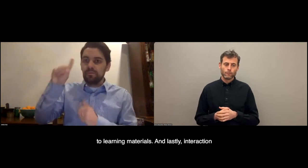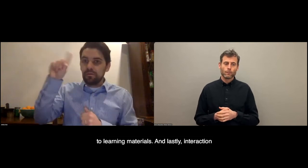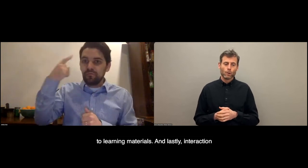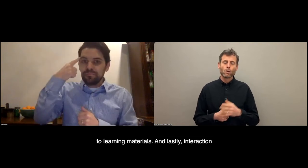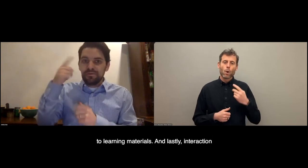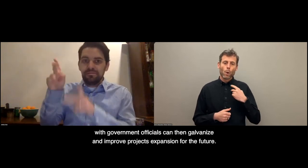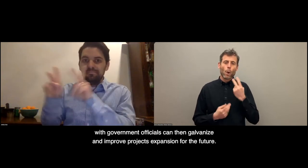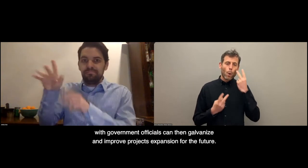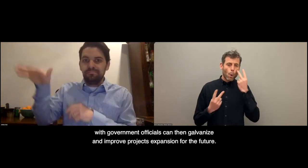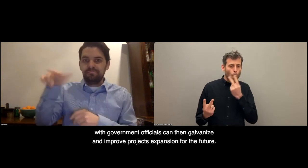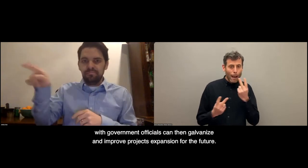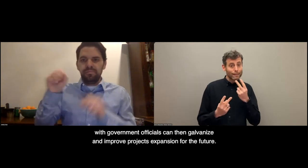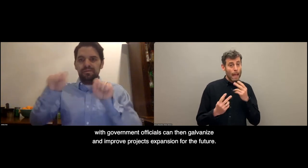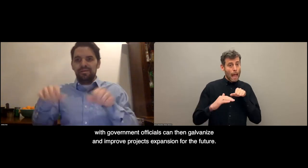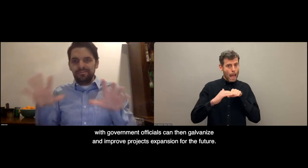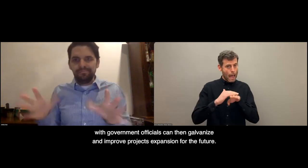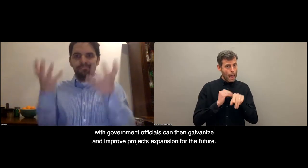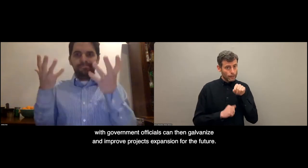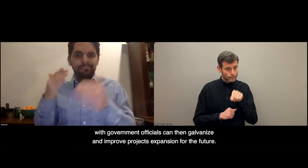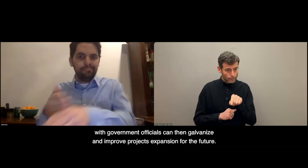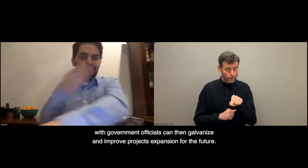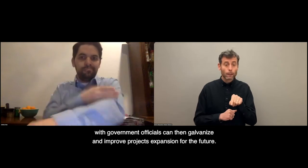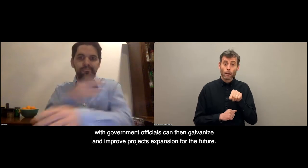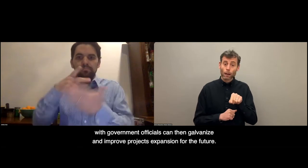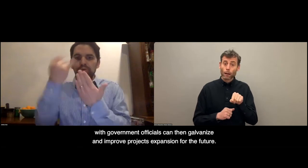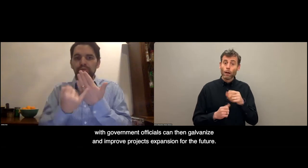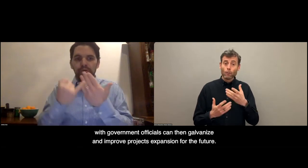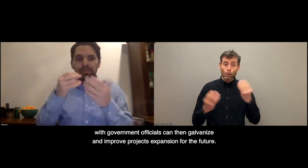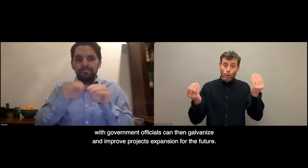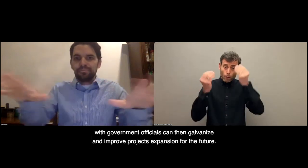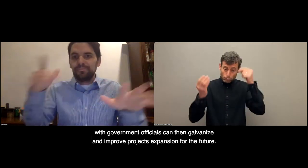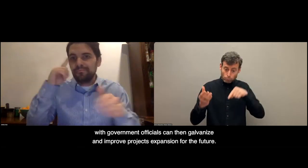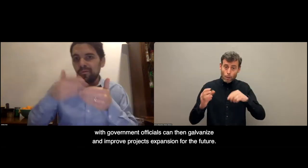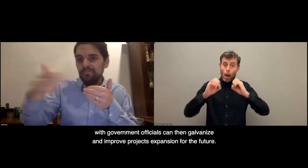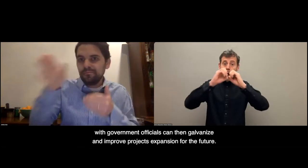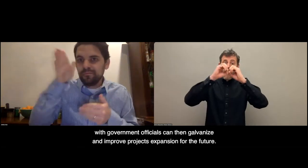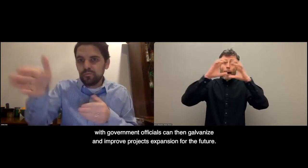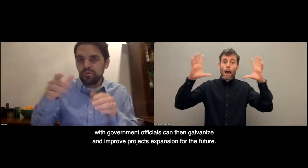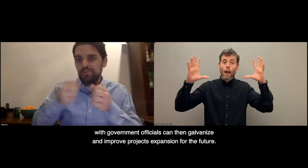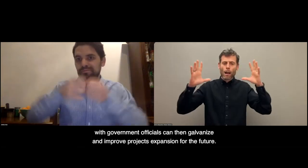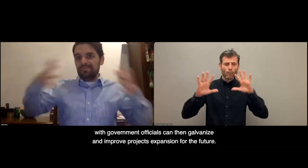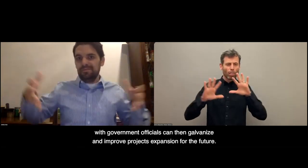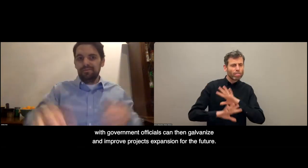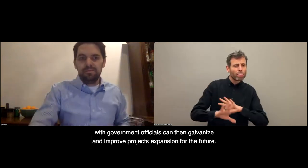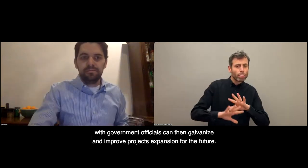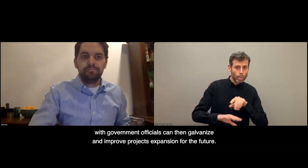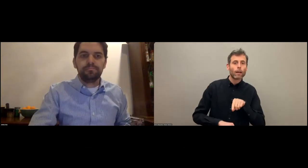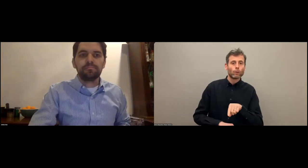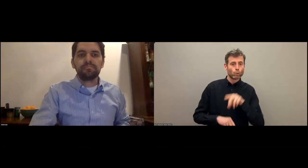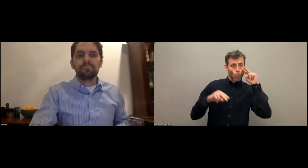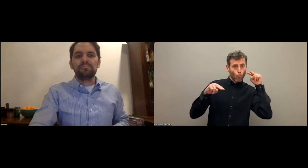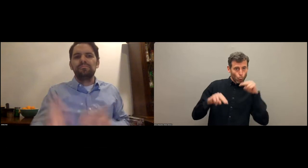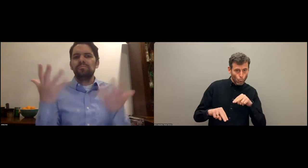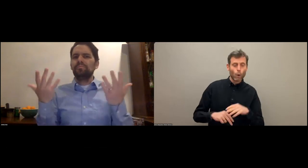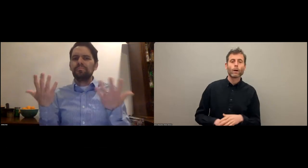lastly, interaction with government officials can then galvanize and improve project expansion for the